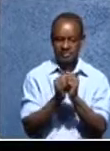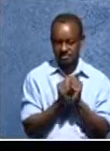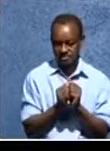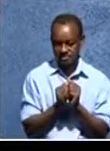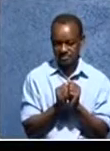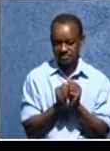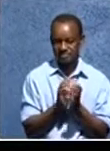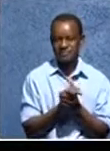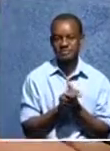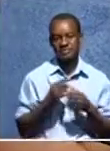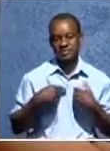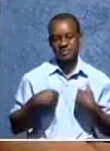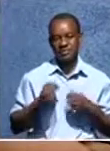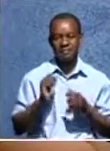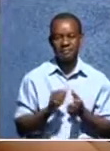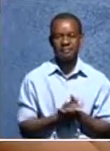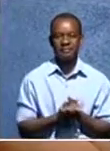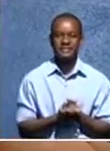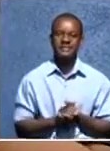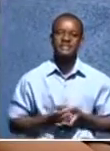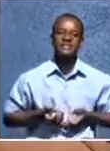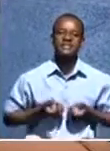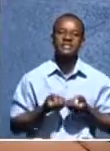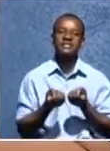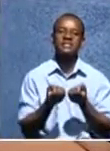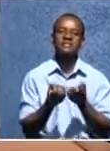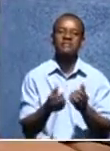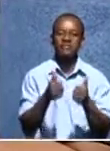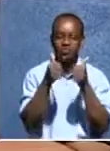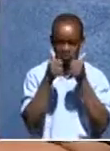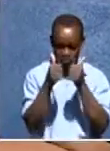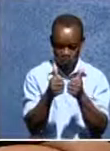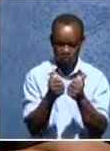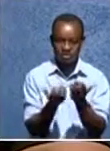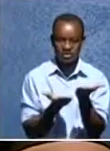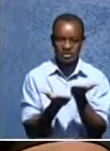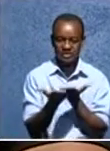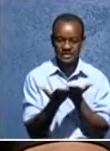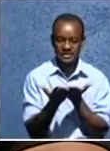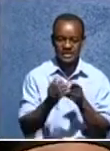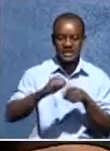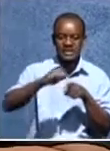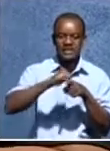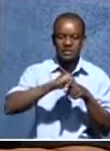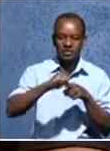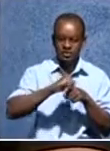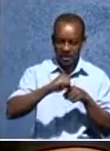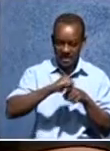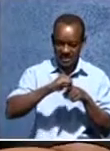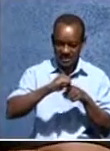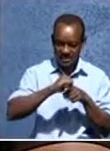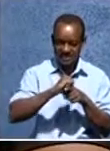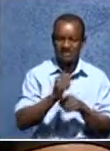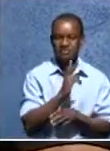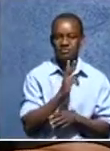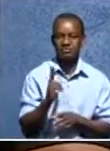it comes to customer service, offer training that is relevant to all the industries, even to our